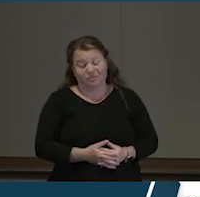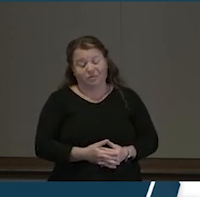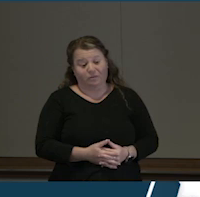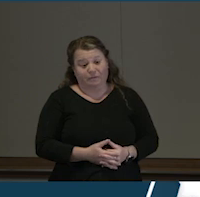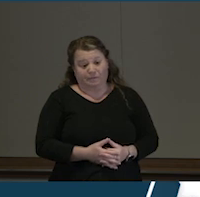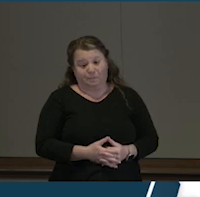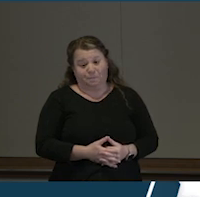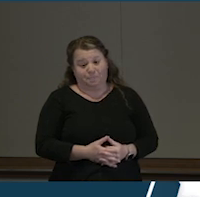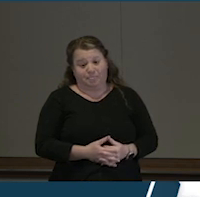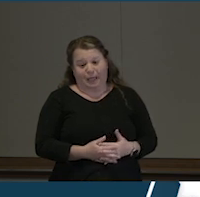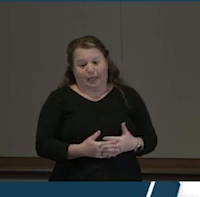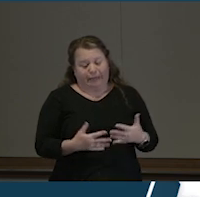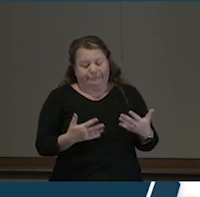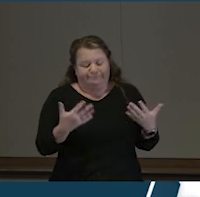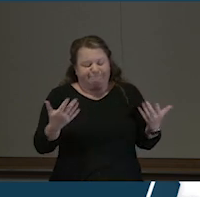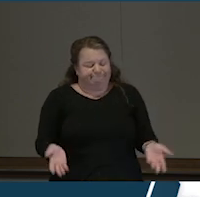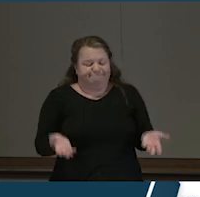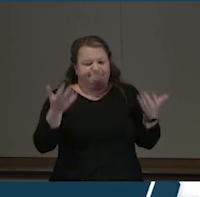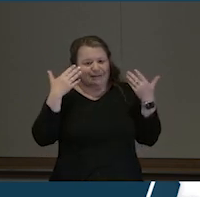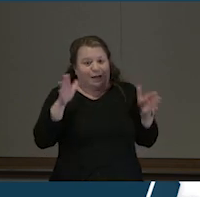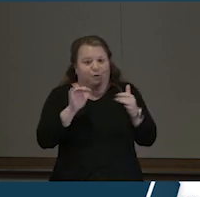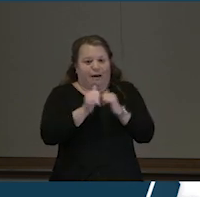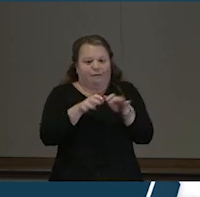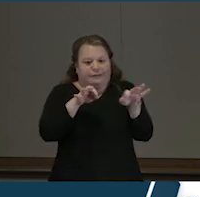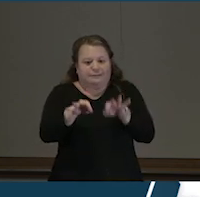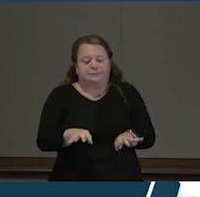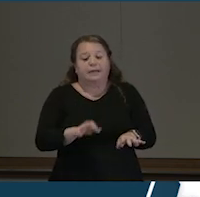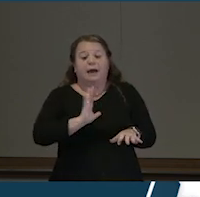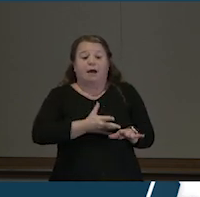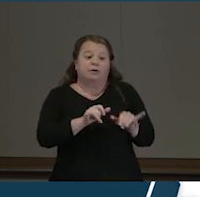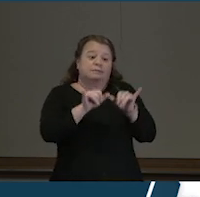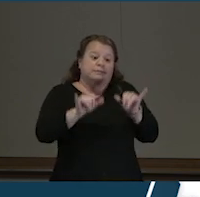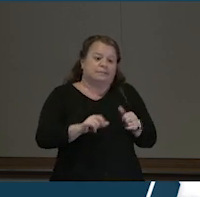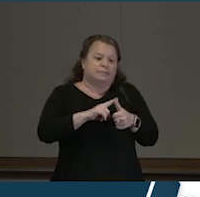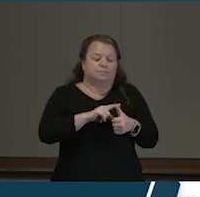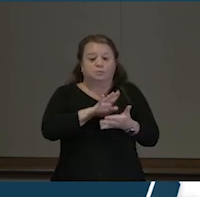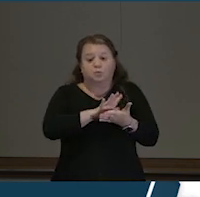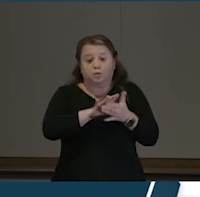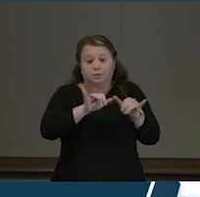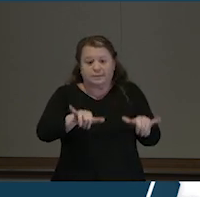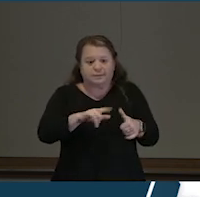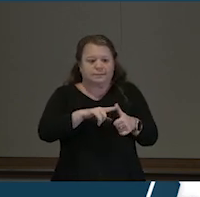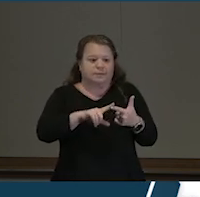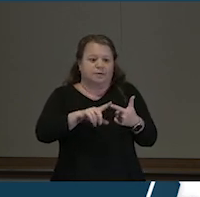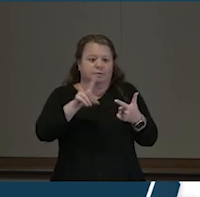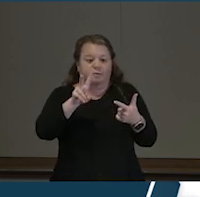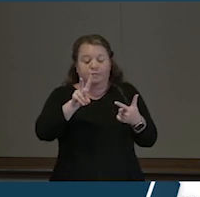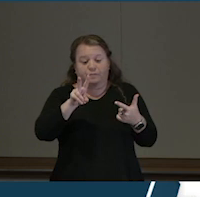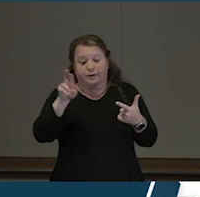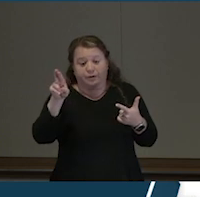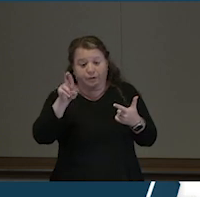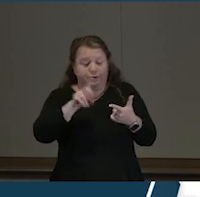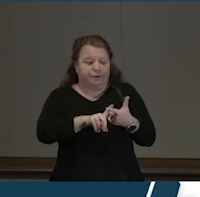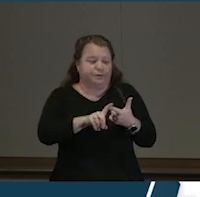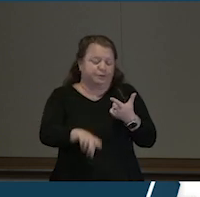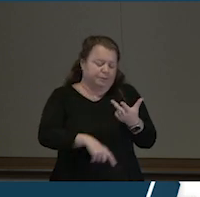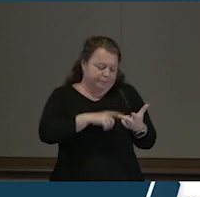any other way to get around it. The systems that we have, whether it's the school system, vocational rehabilitation,